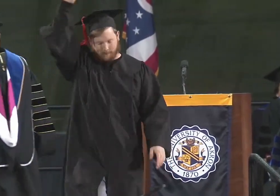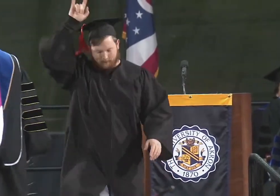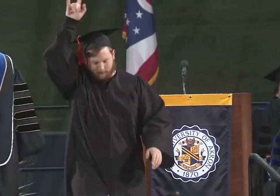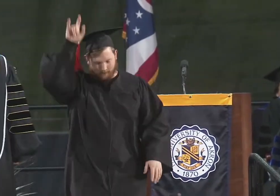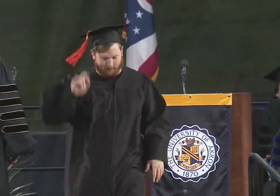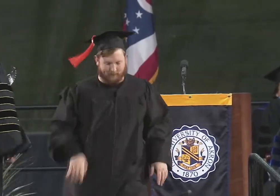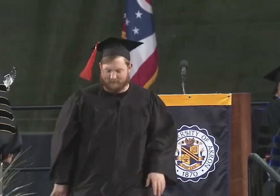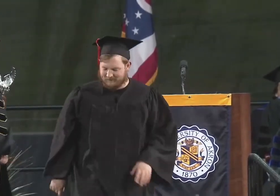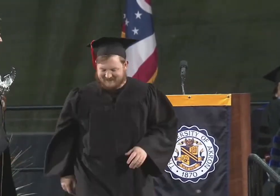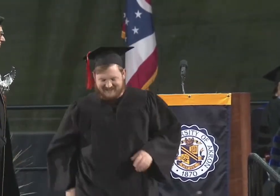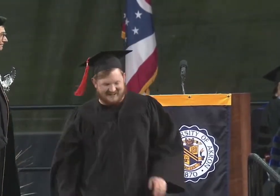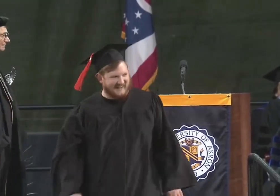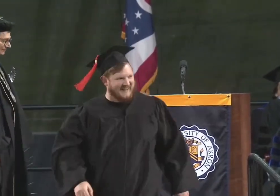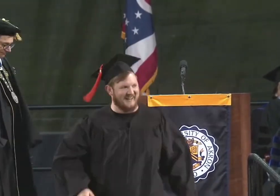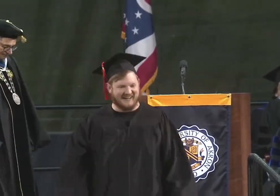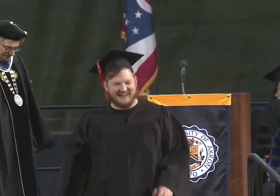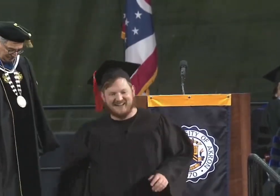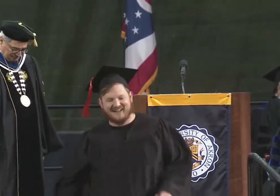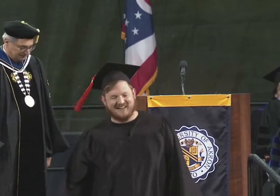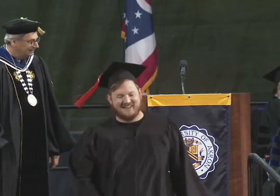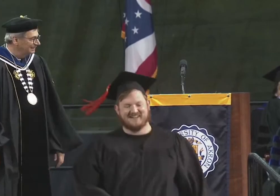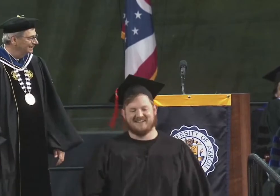Peyton E. Burkhammer.